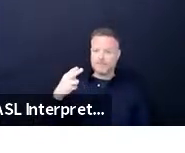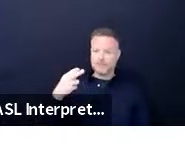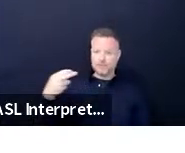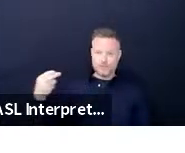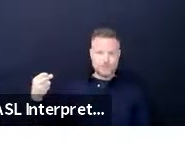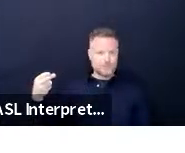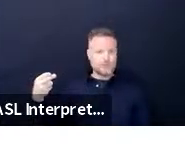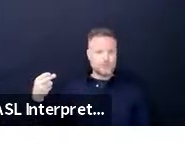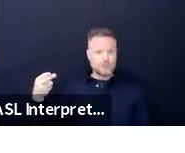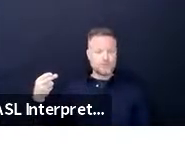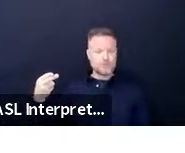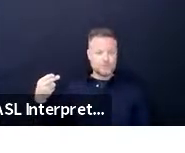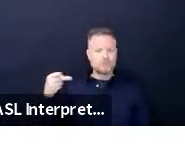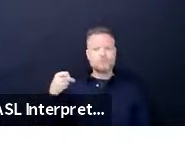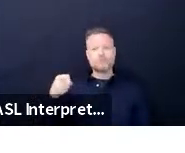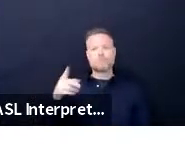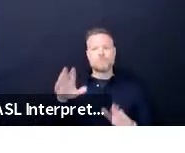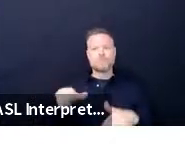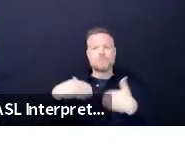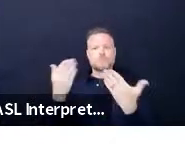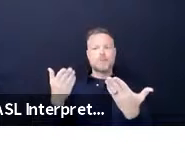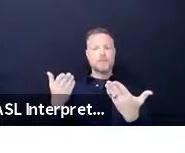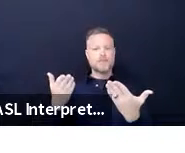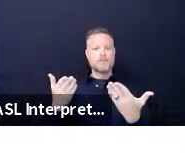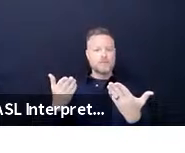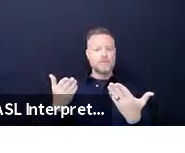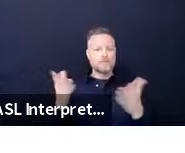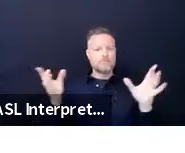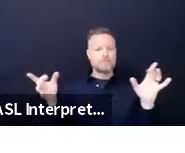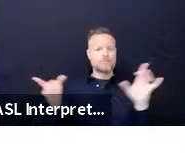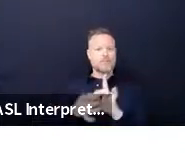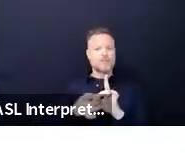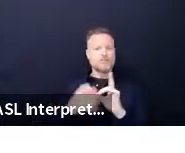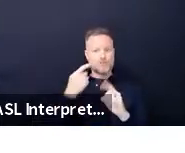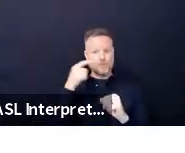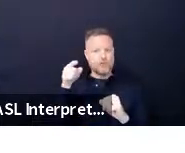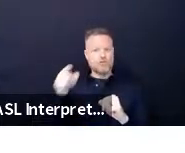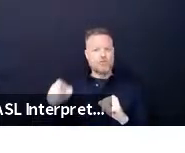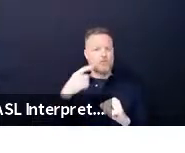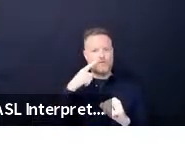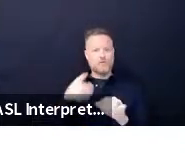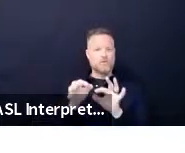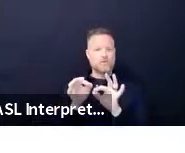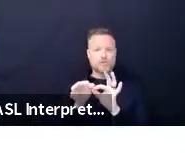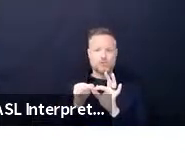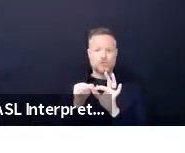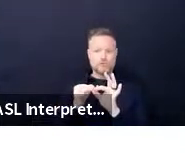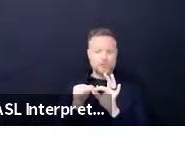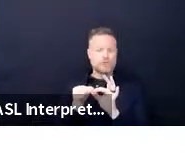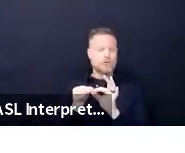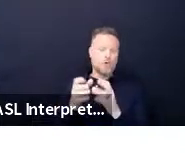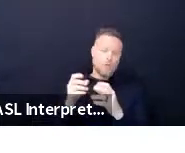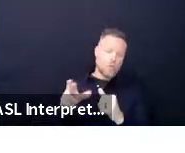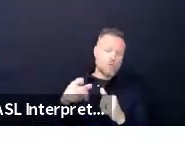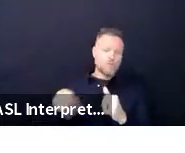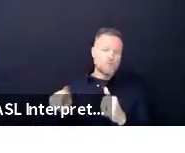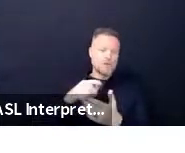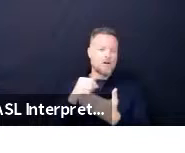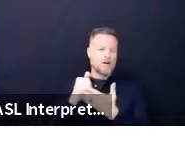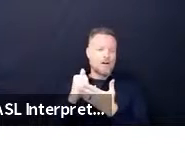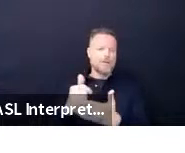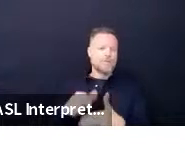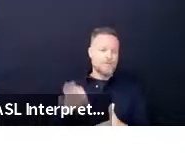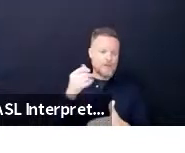Hearing can provide a connection to sign language interpreters. They'll help you find one, and that phone number is